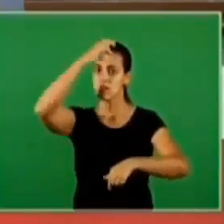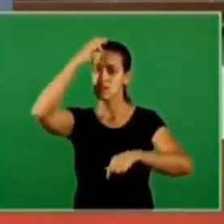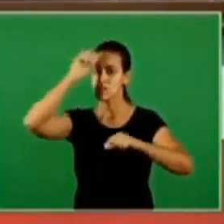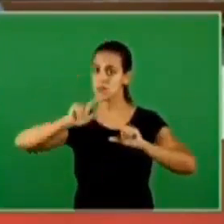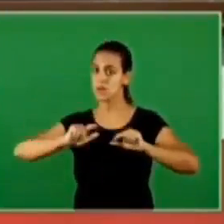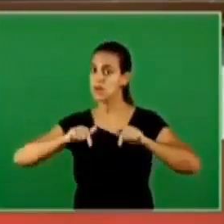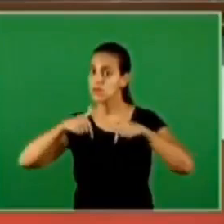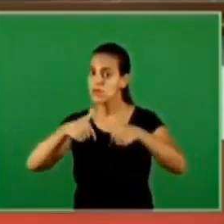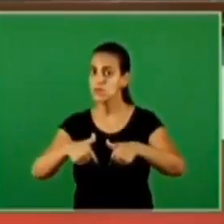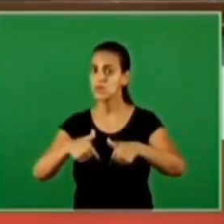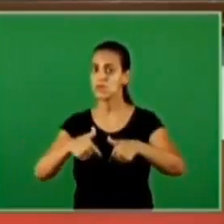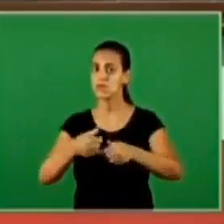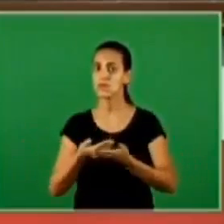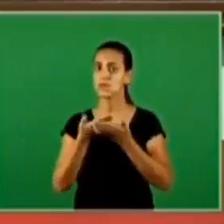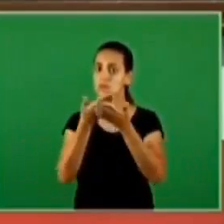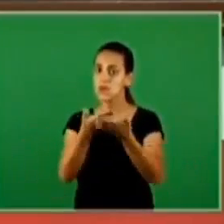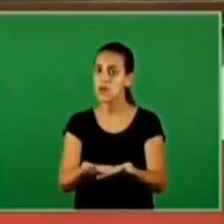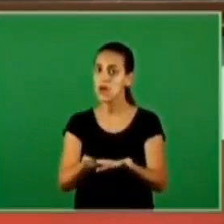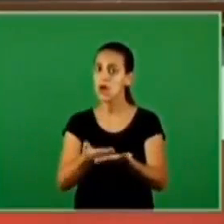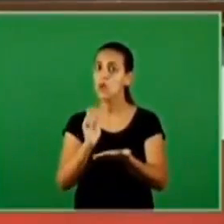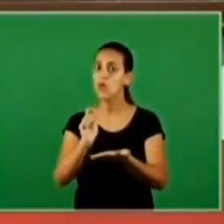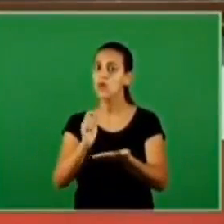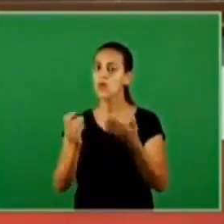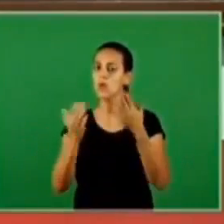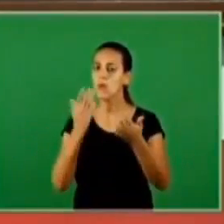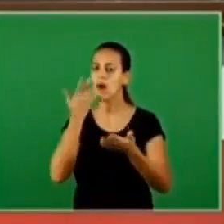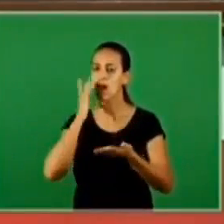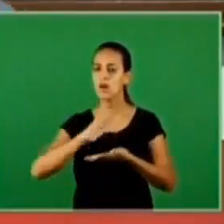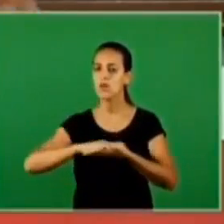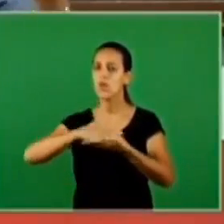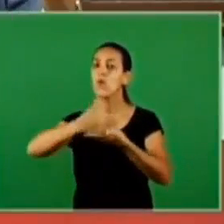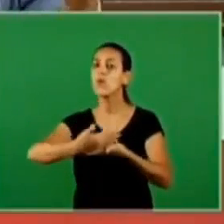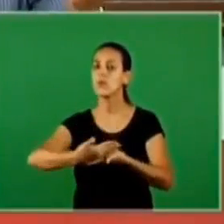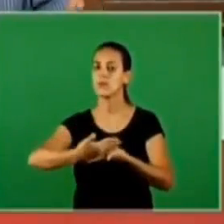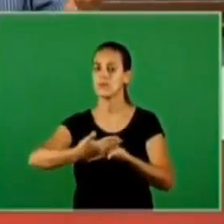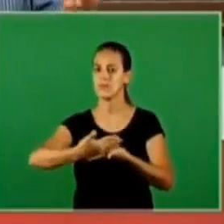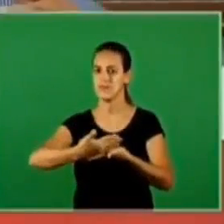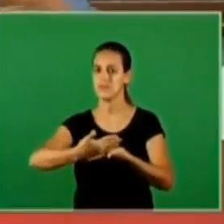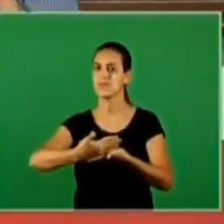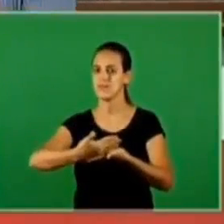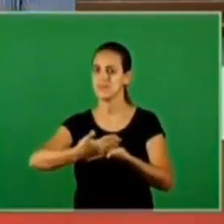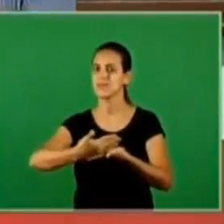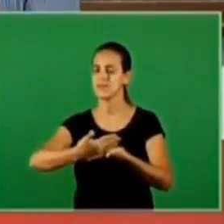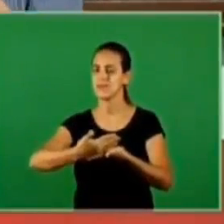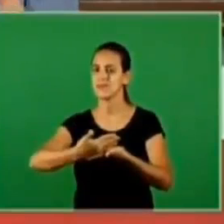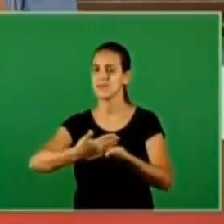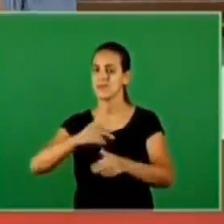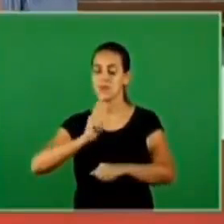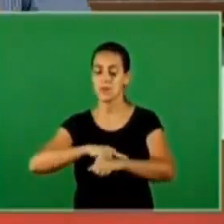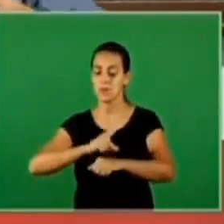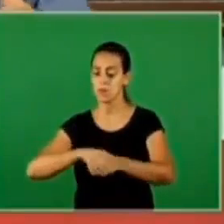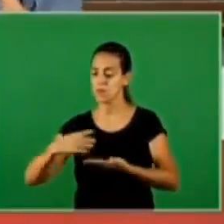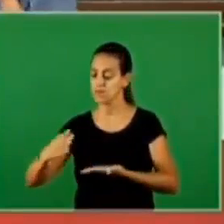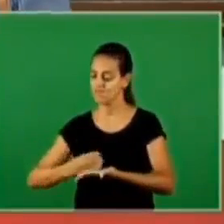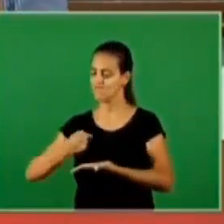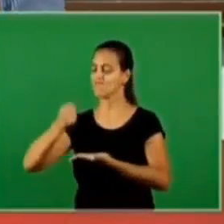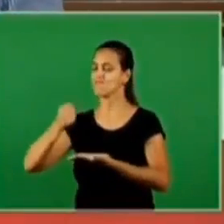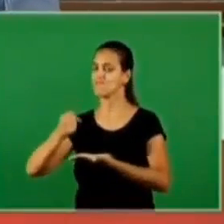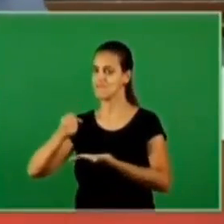doing is to place in our hands the greatest treasure for the departure, the great blessing of a